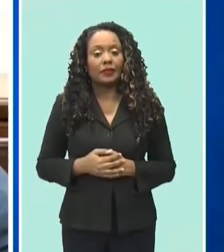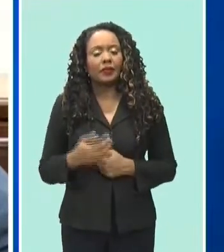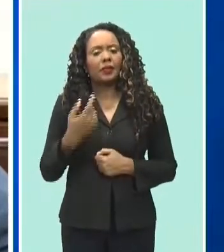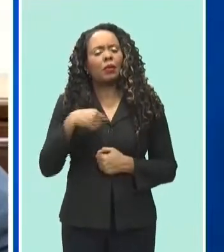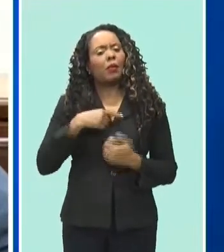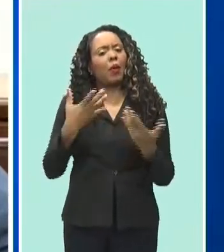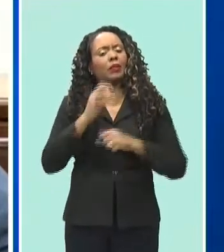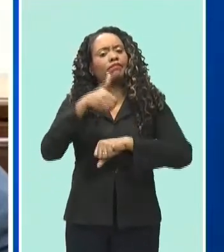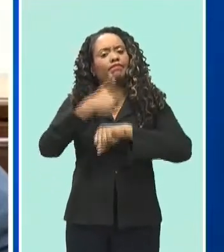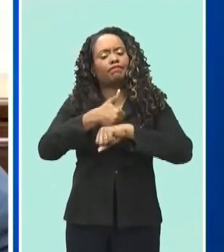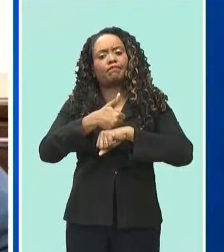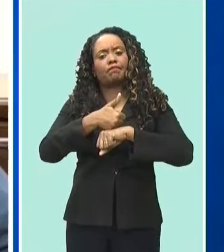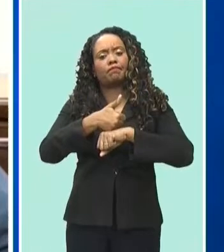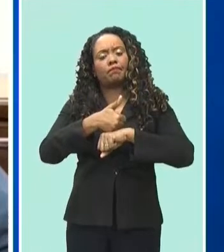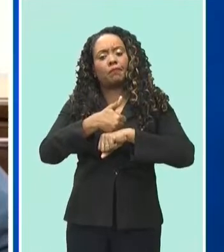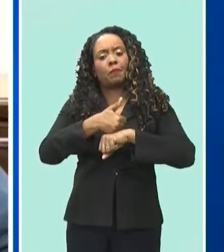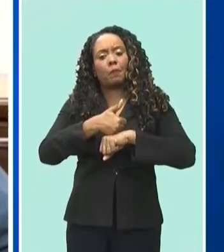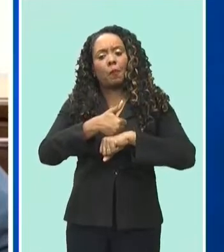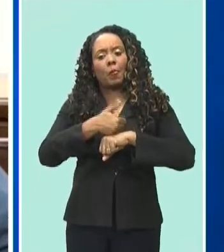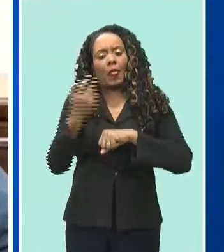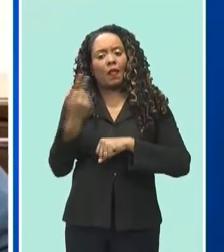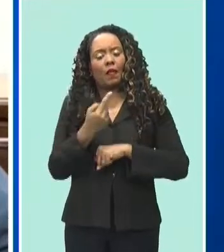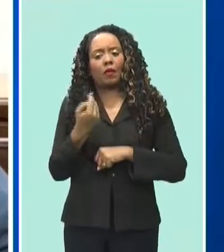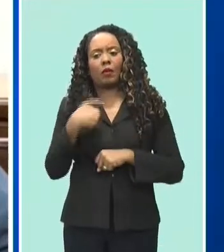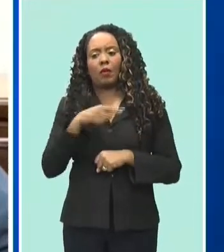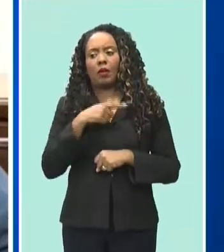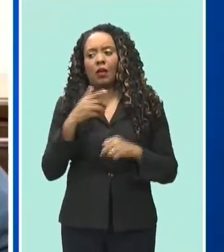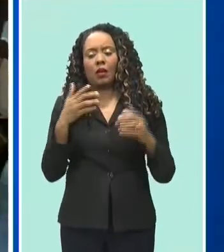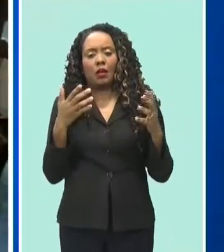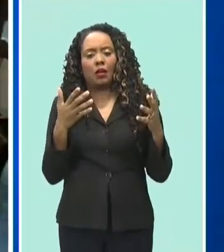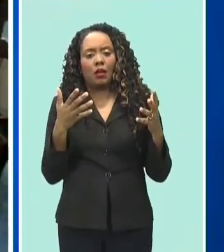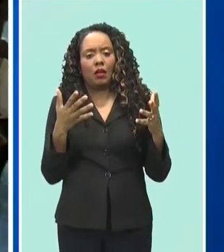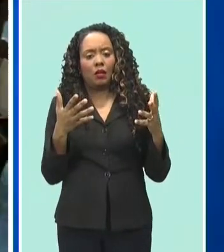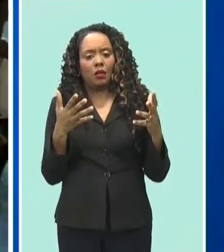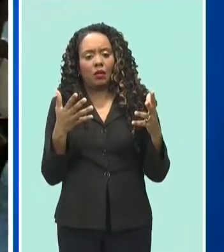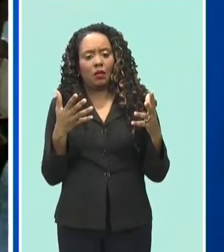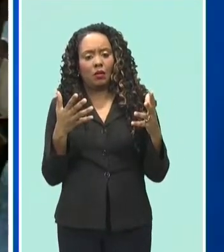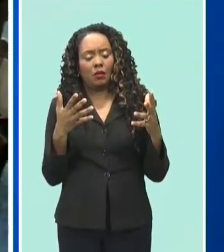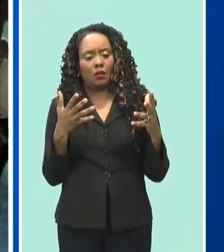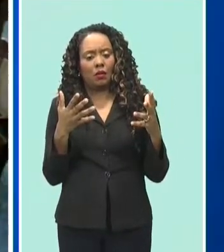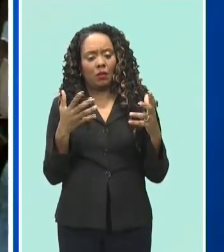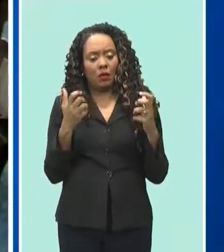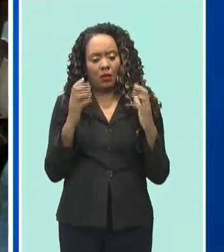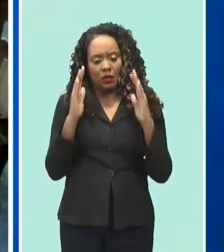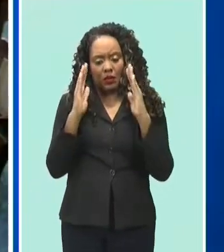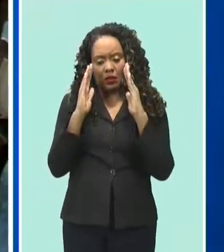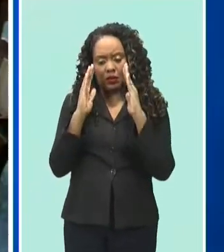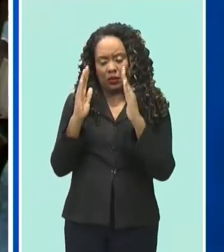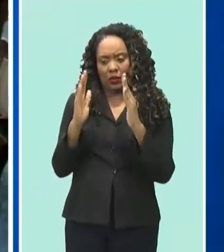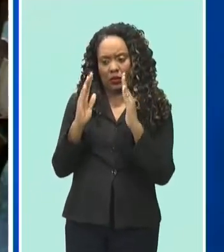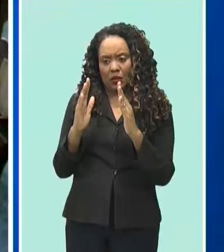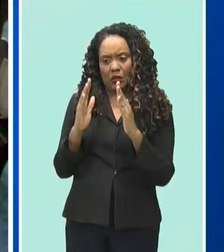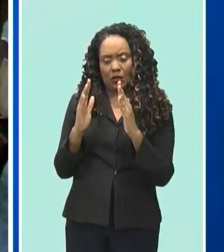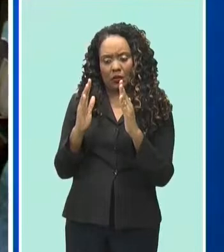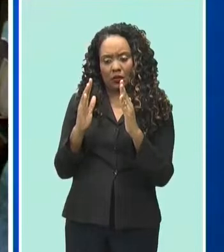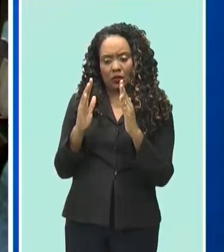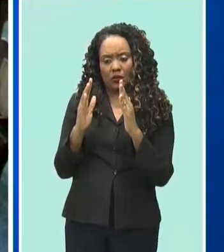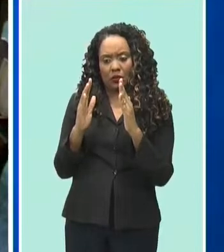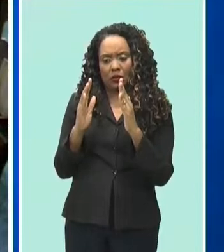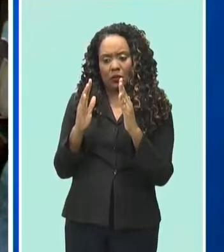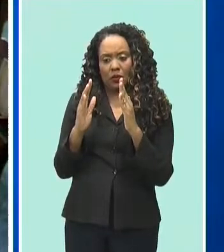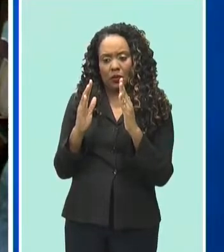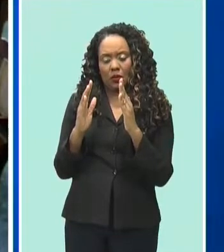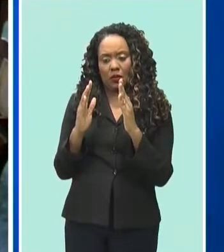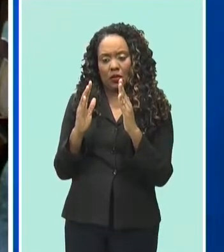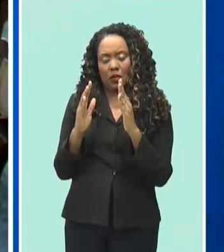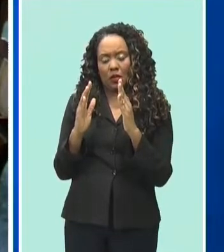set up a framework which will see a concentration of citizens' data on a